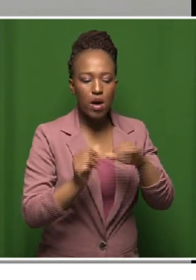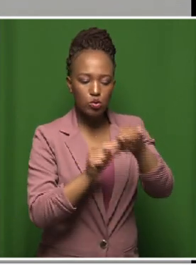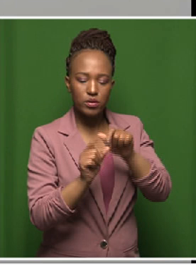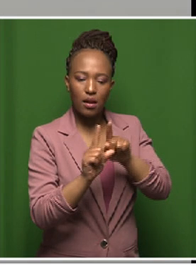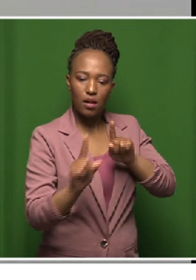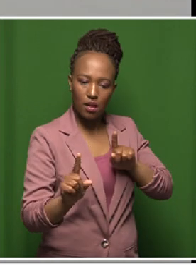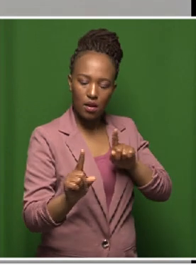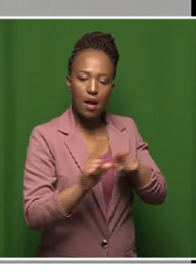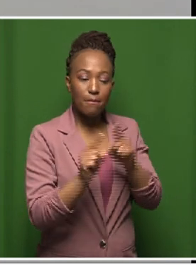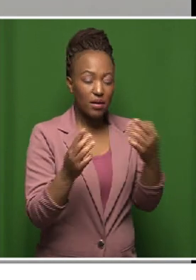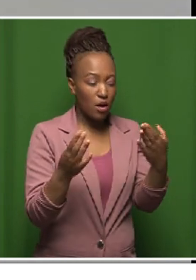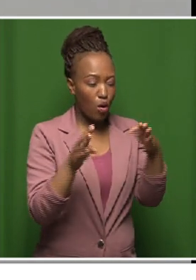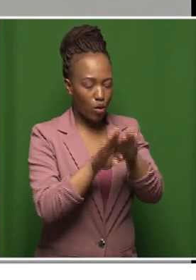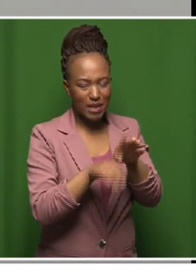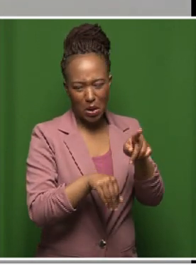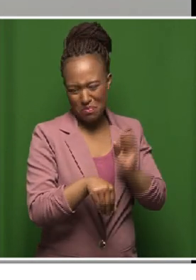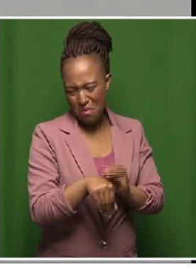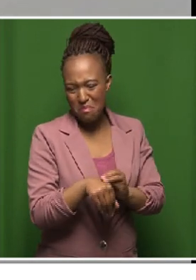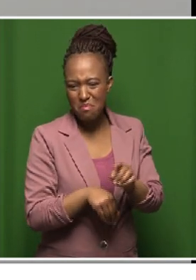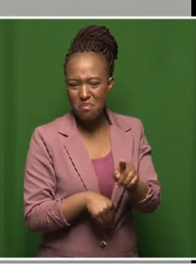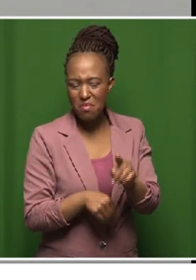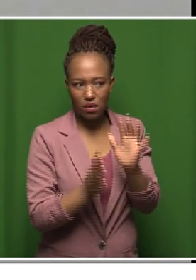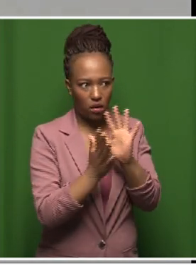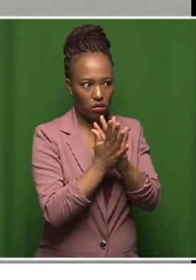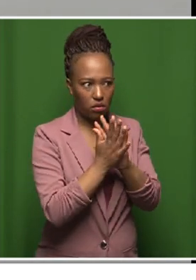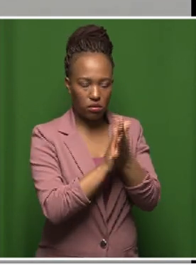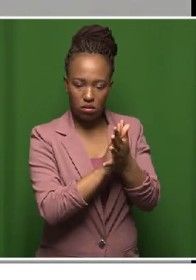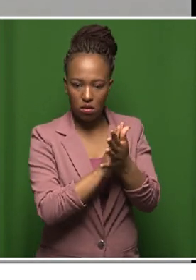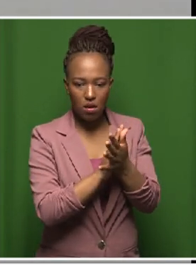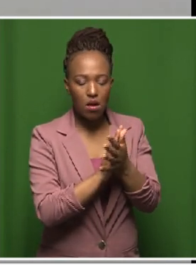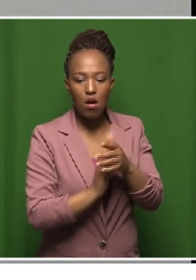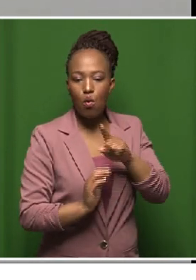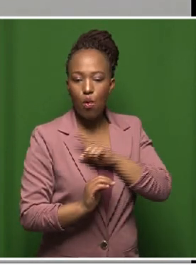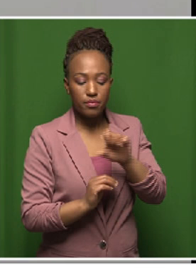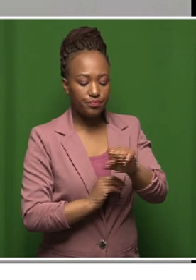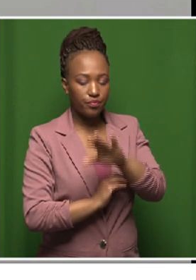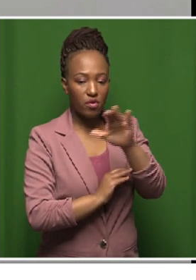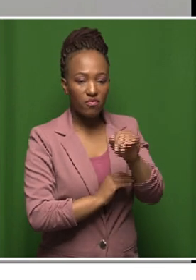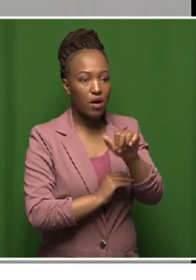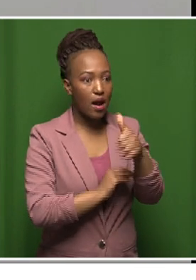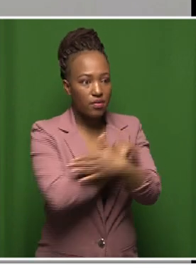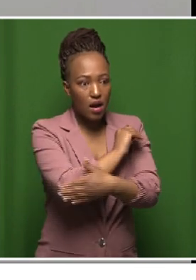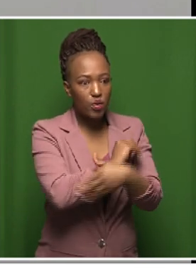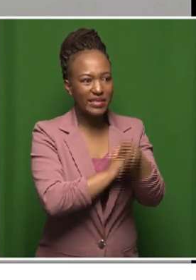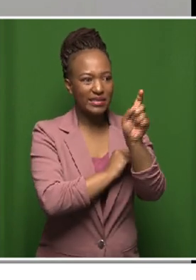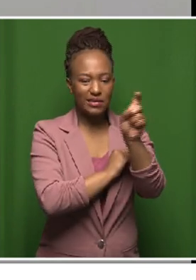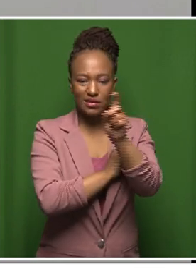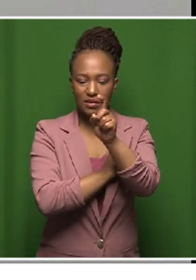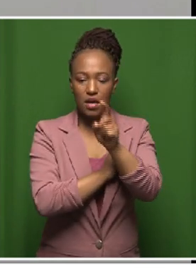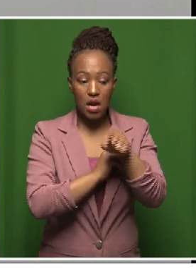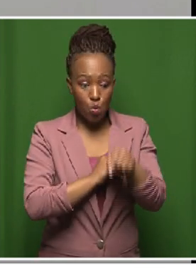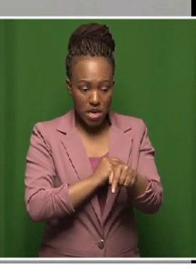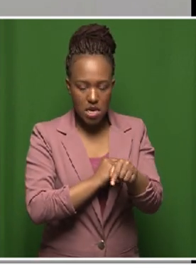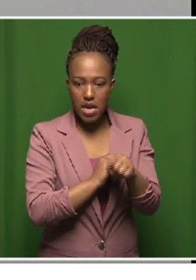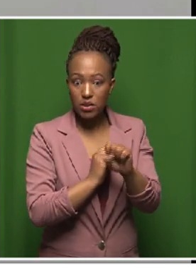it's the lockdown that's caused all of this, and I think we completely overdid the lockdown. If you compare South Africa to many other countries in the world, we had quite a severe